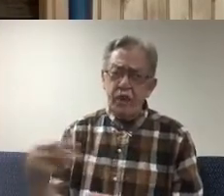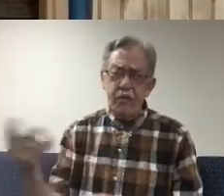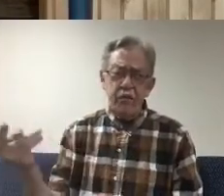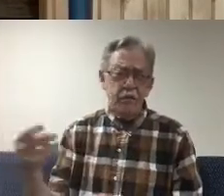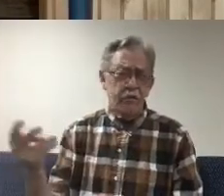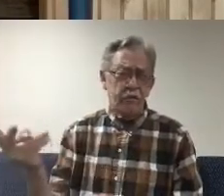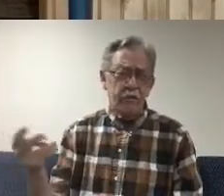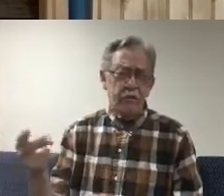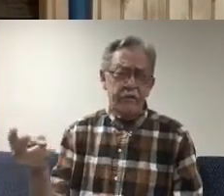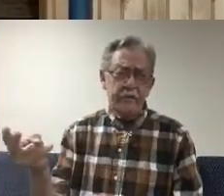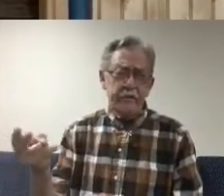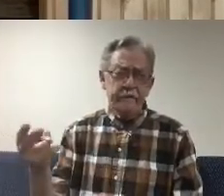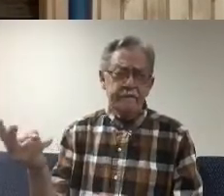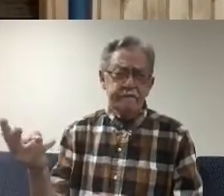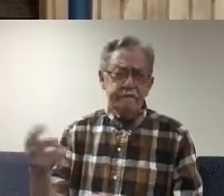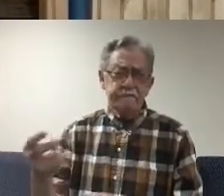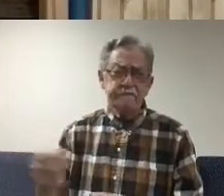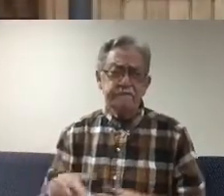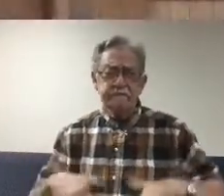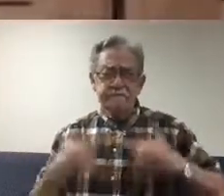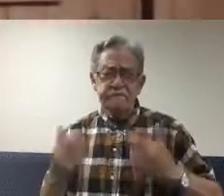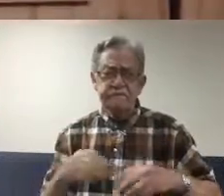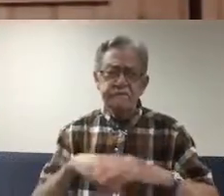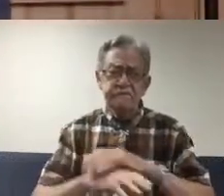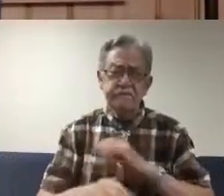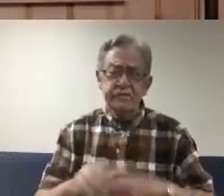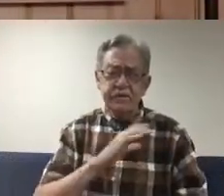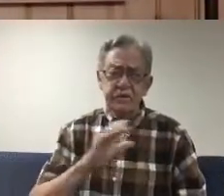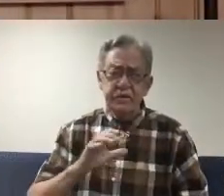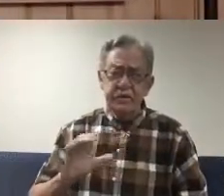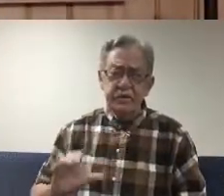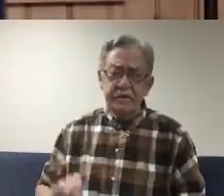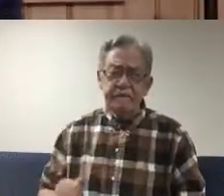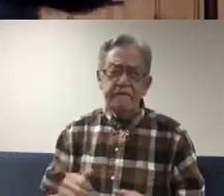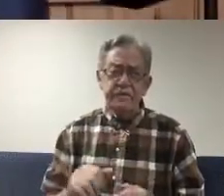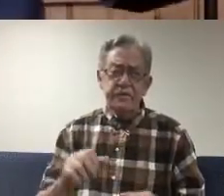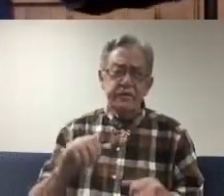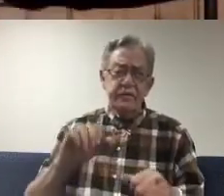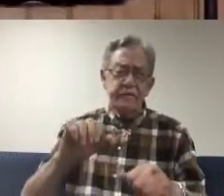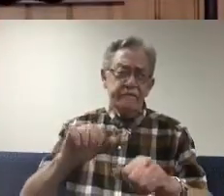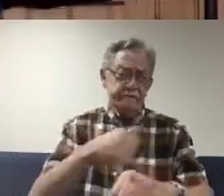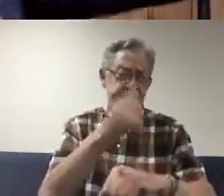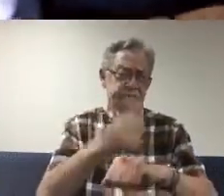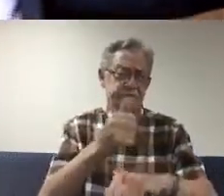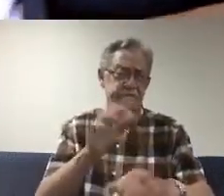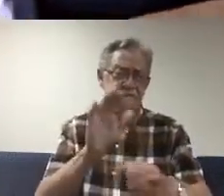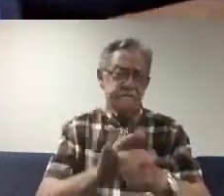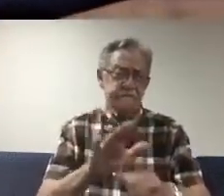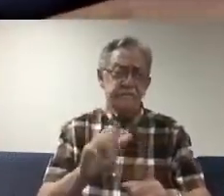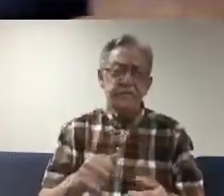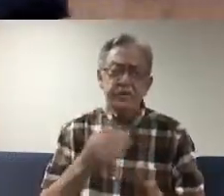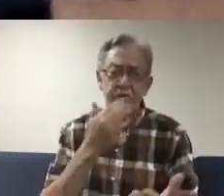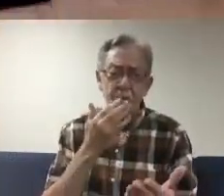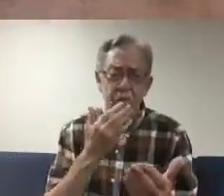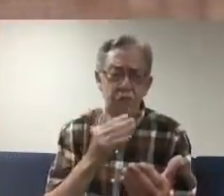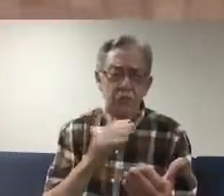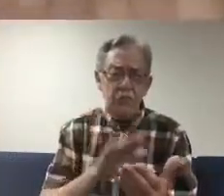And we were by nature children of wrath. Now I want to insert just a touch of theology